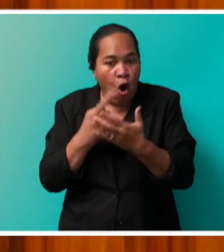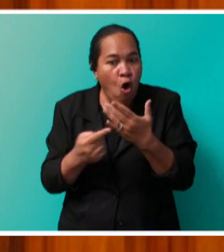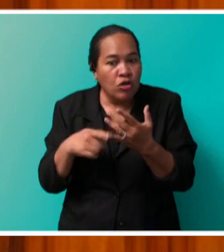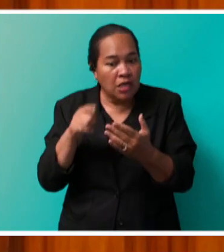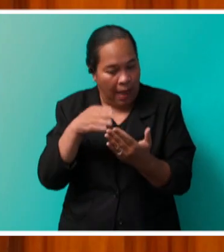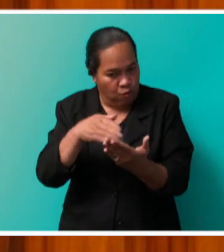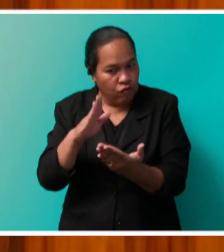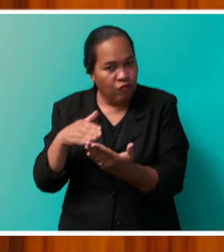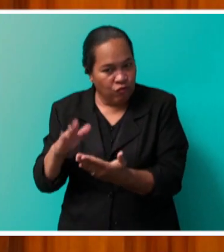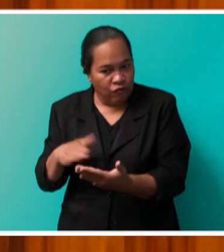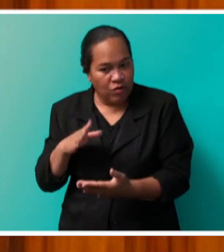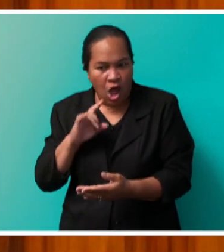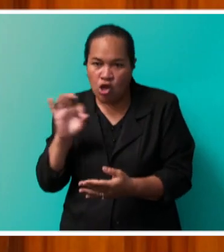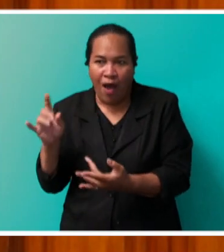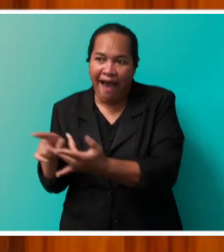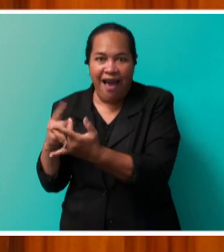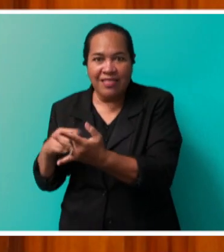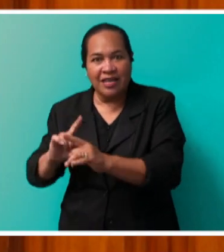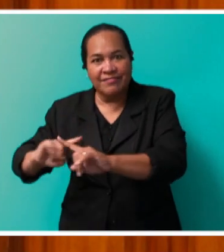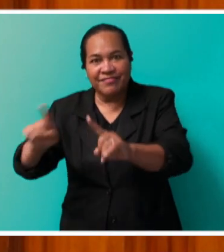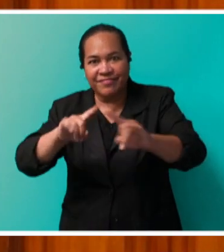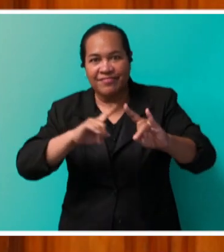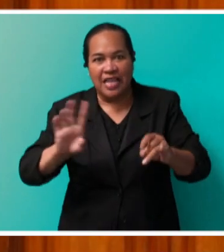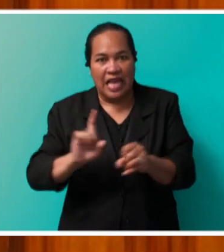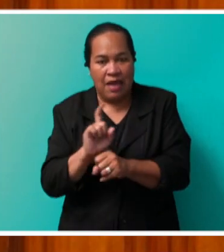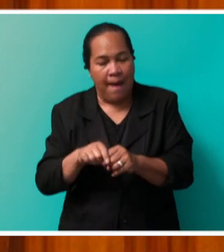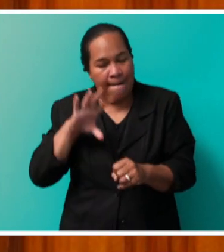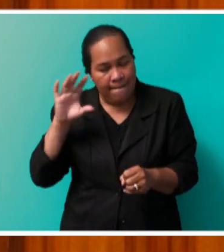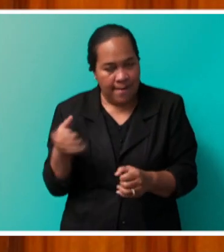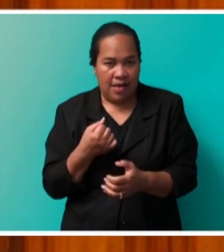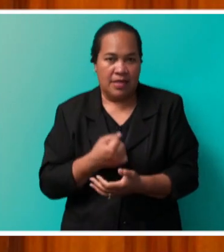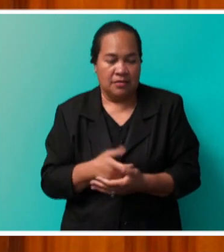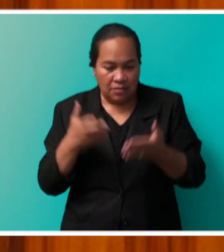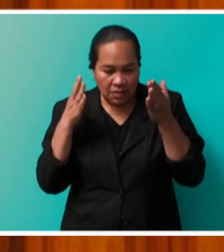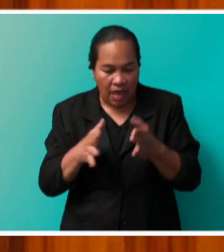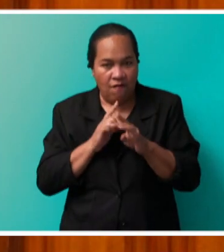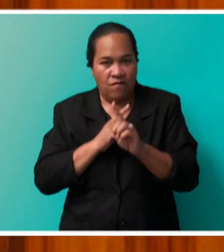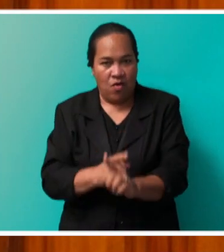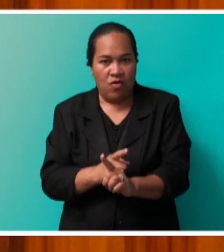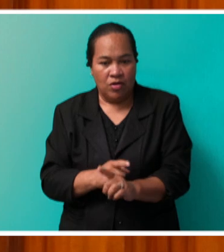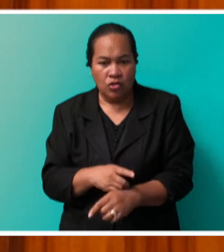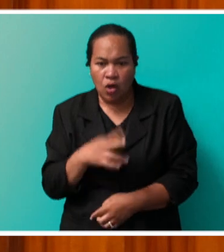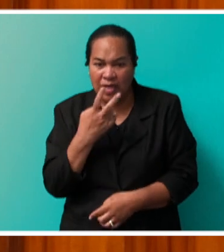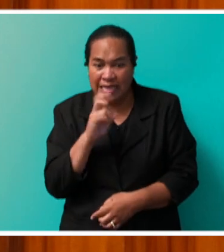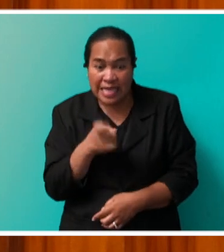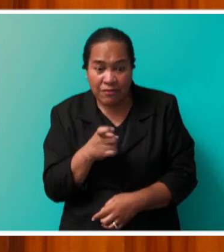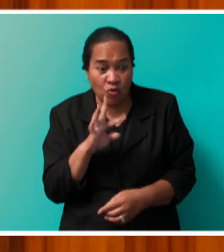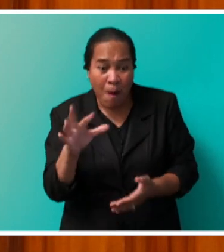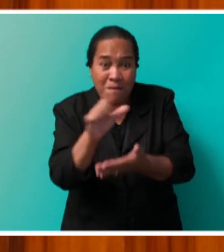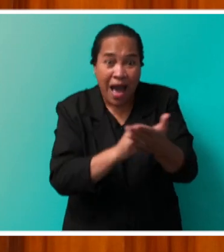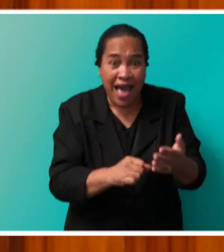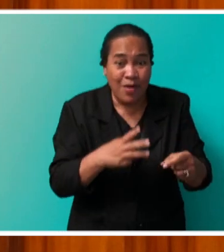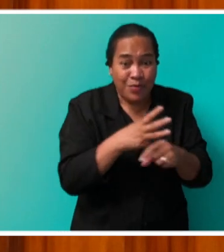advise and offer our assistance in the proper specification of timbers and also in the inspection of the purchased timbers to ensure